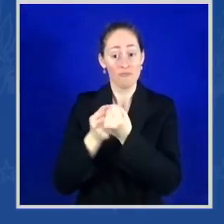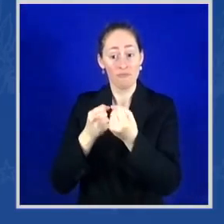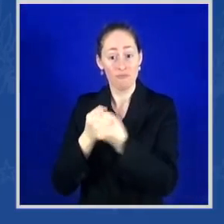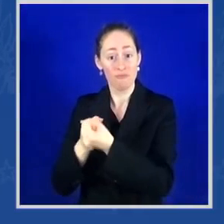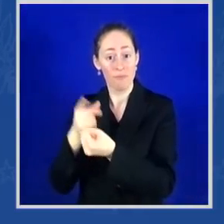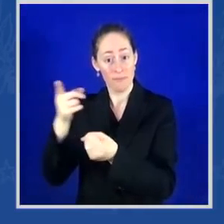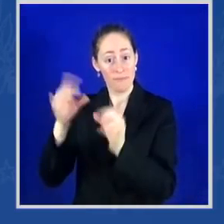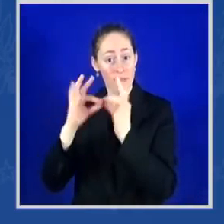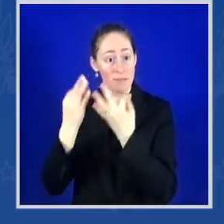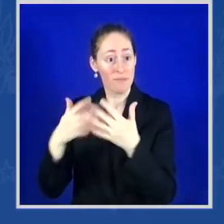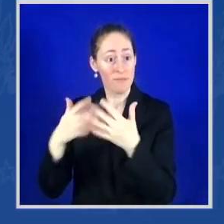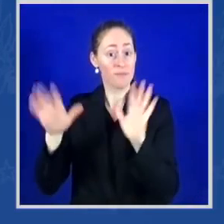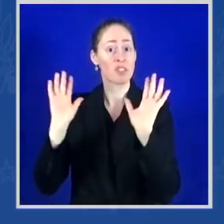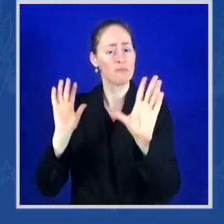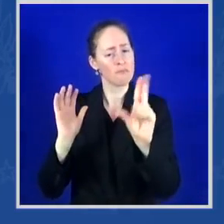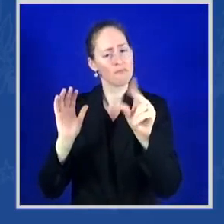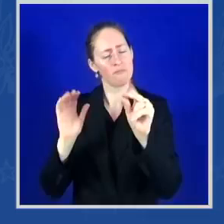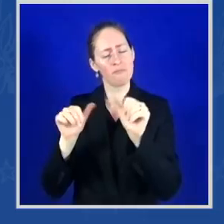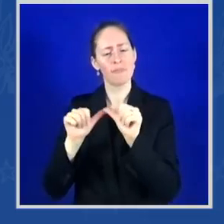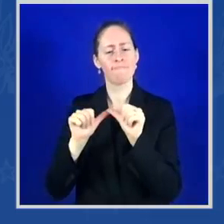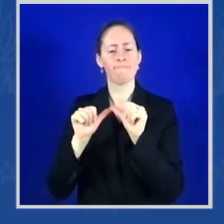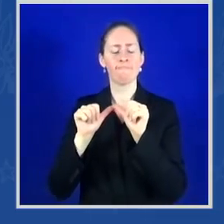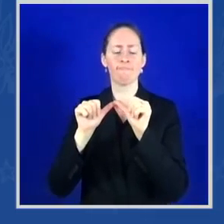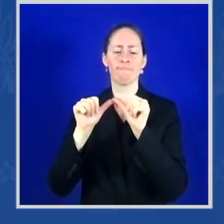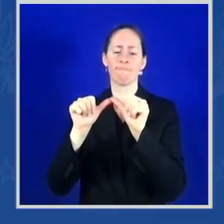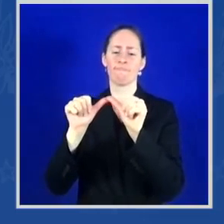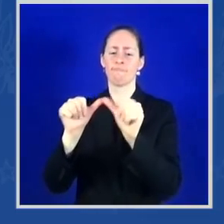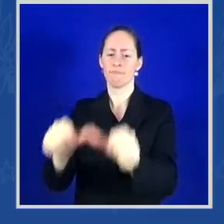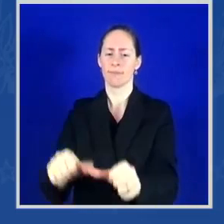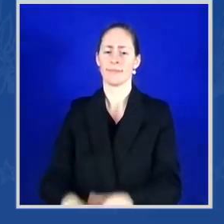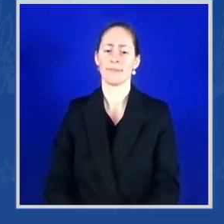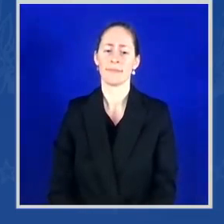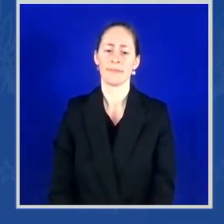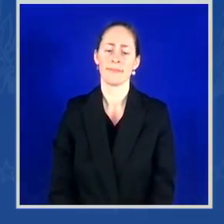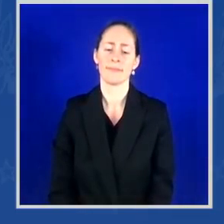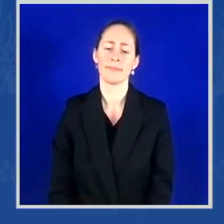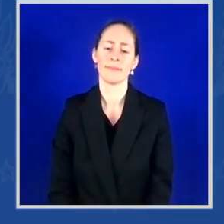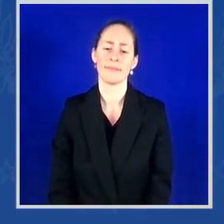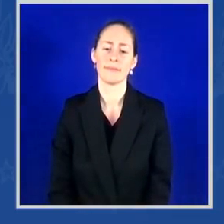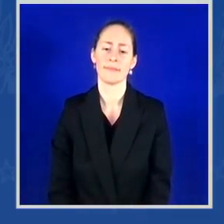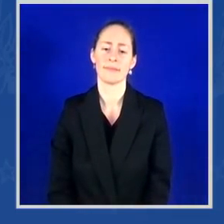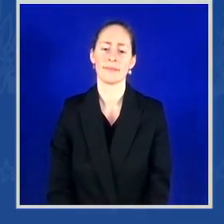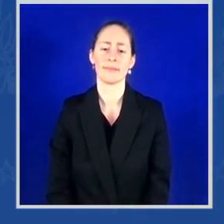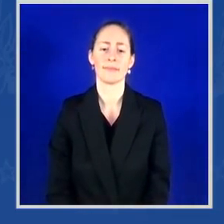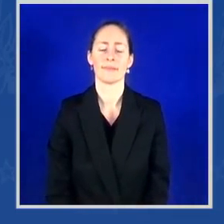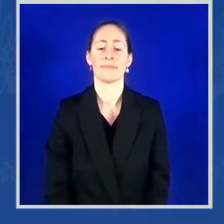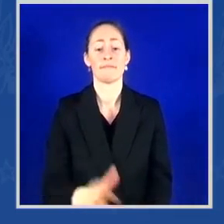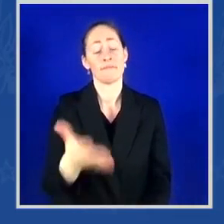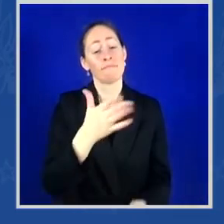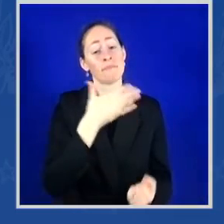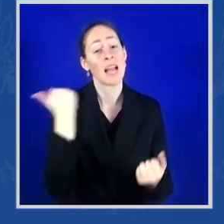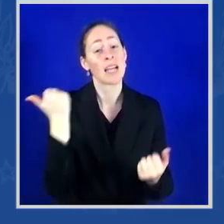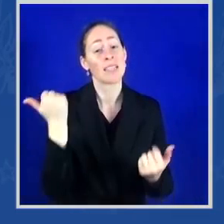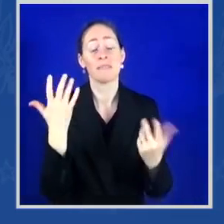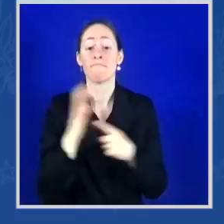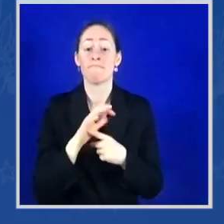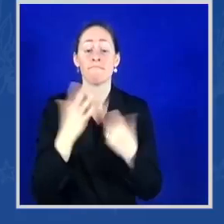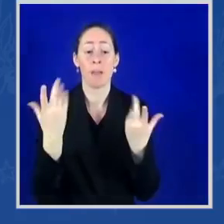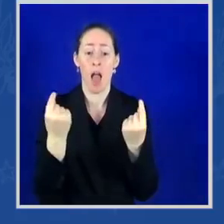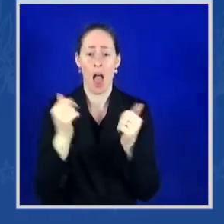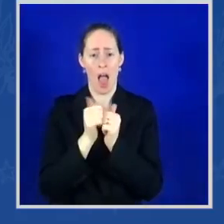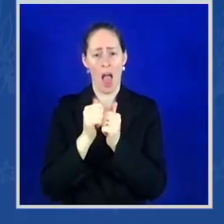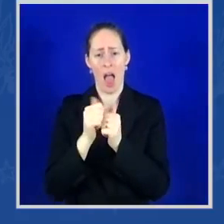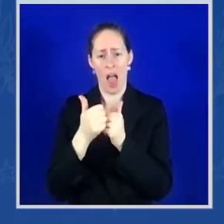Of course, the best way to honor the dead is to take care of the living. And that's what our military has